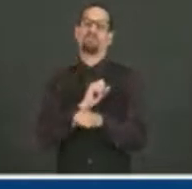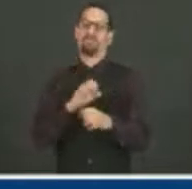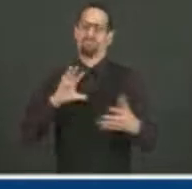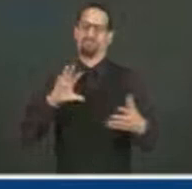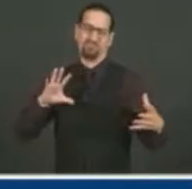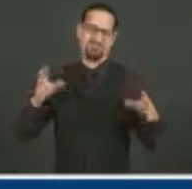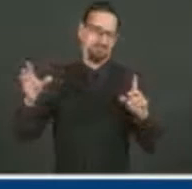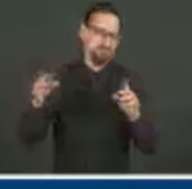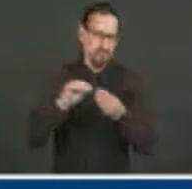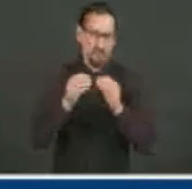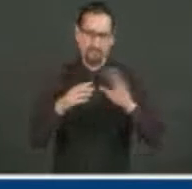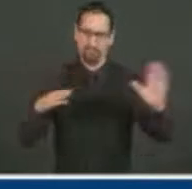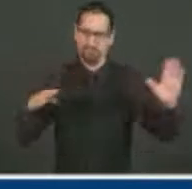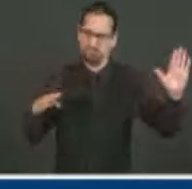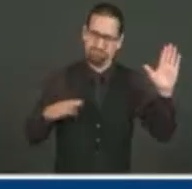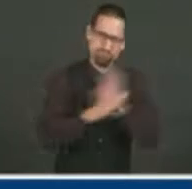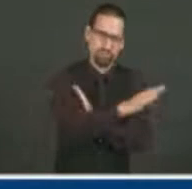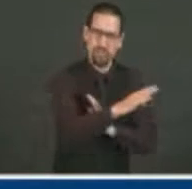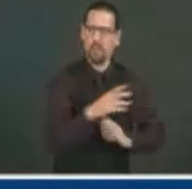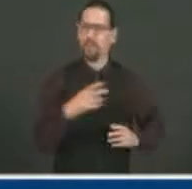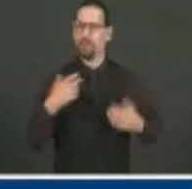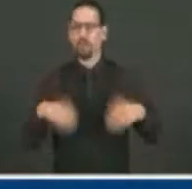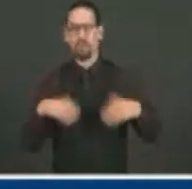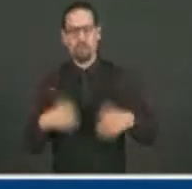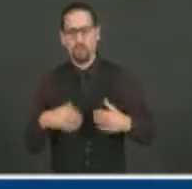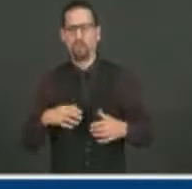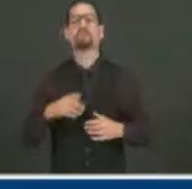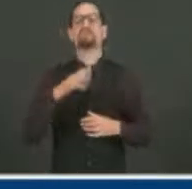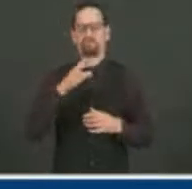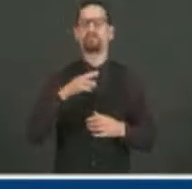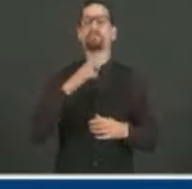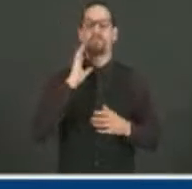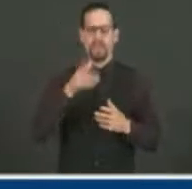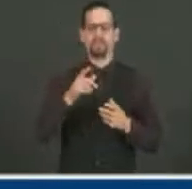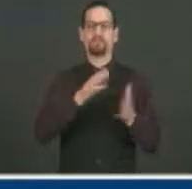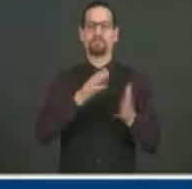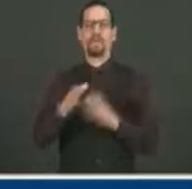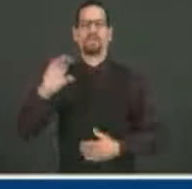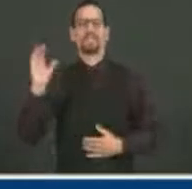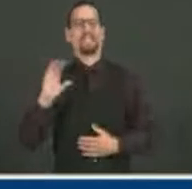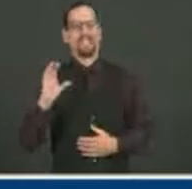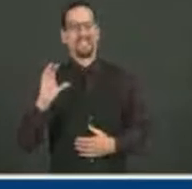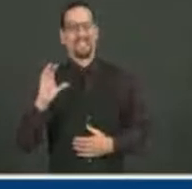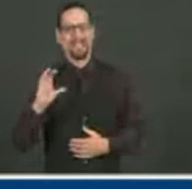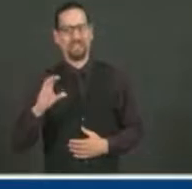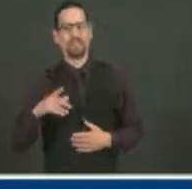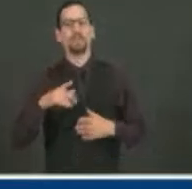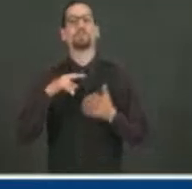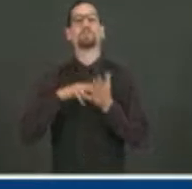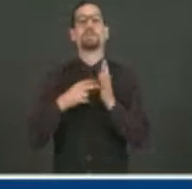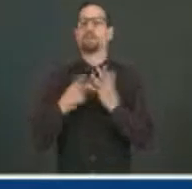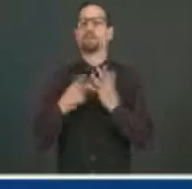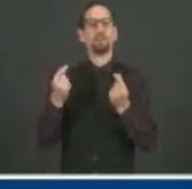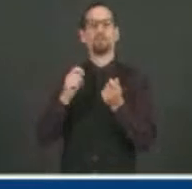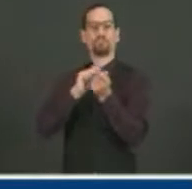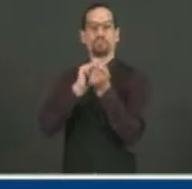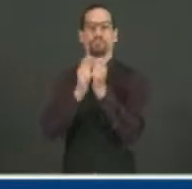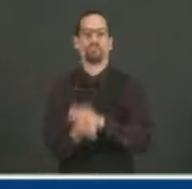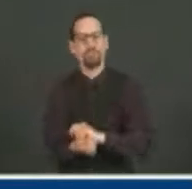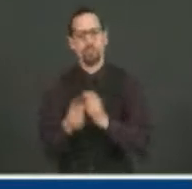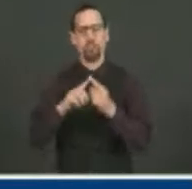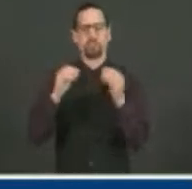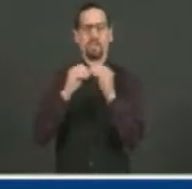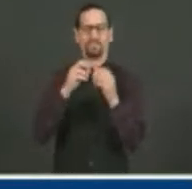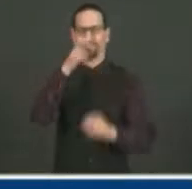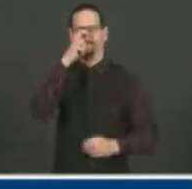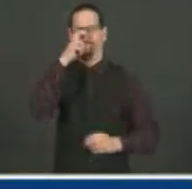We'll need to restrict in-person learning even more. Then we'll transition to very limited in-person learning with